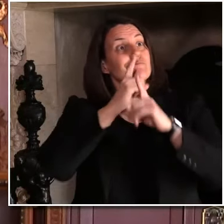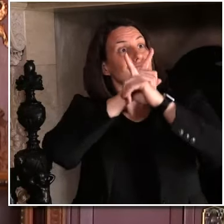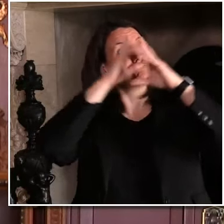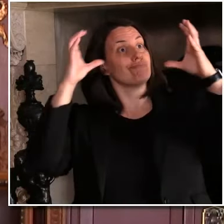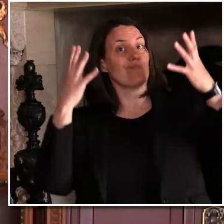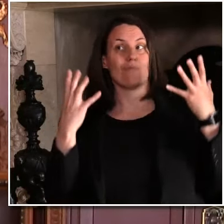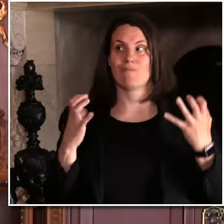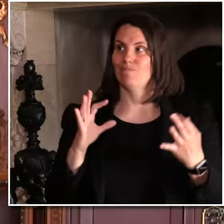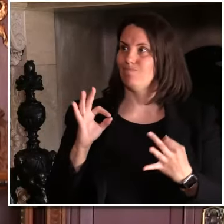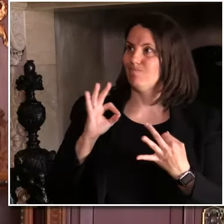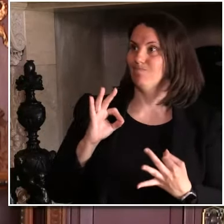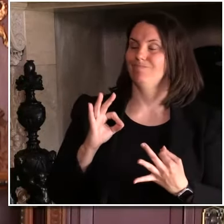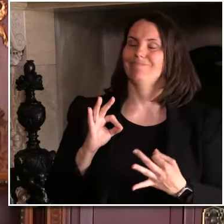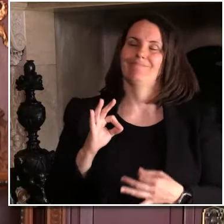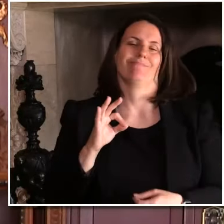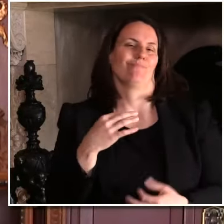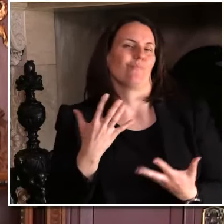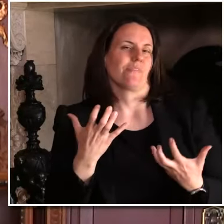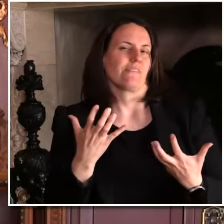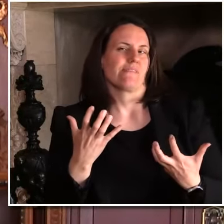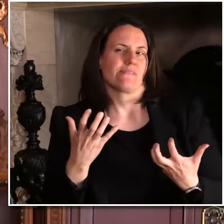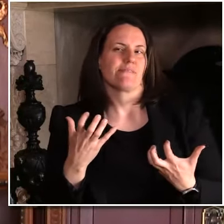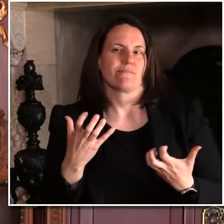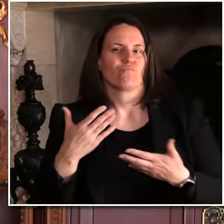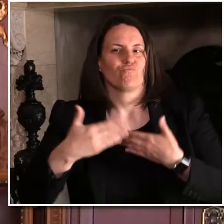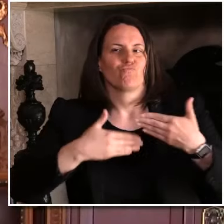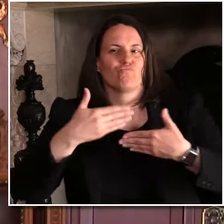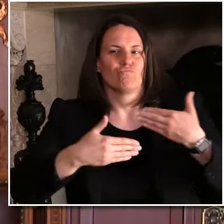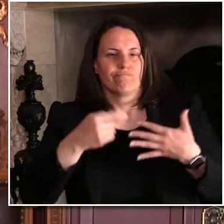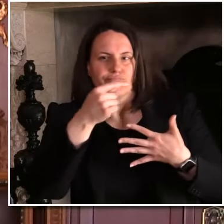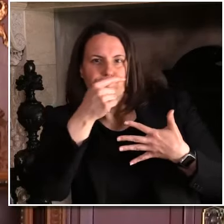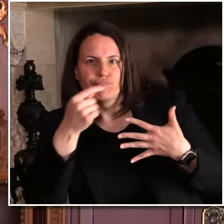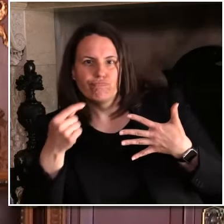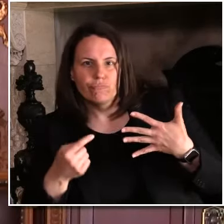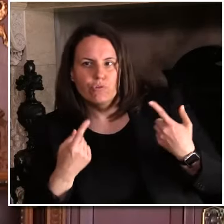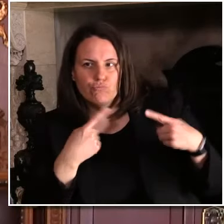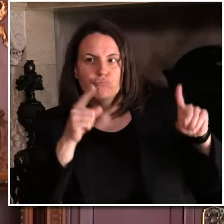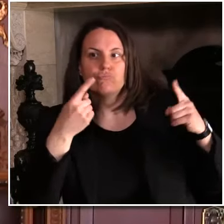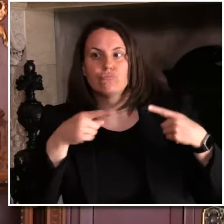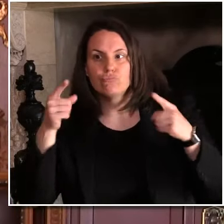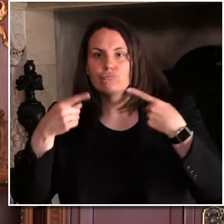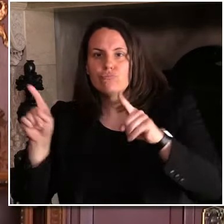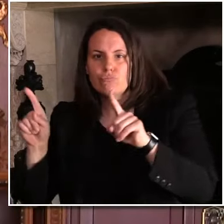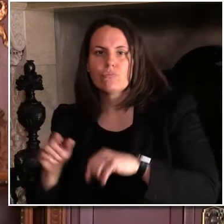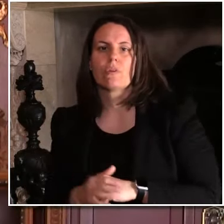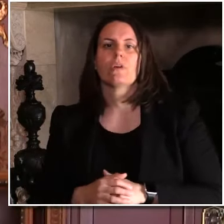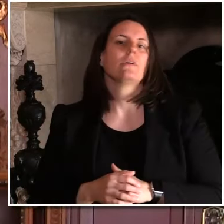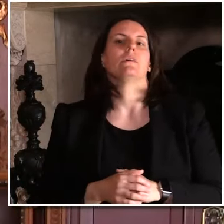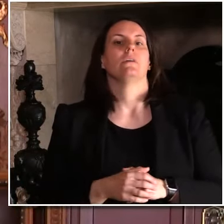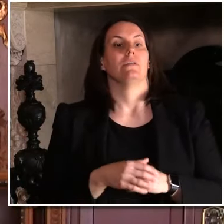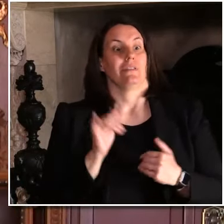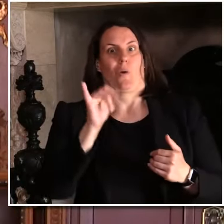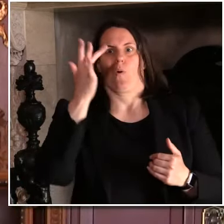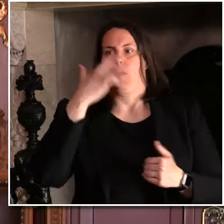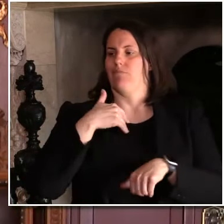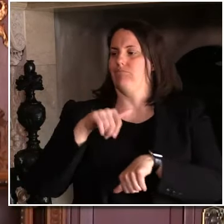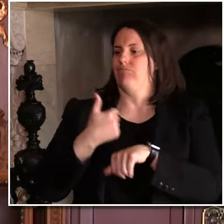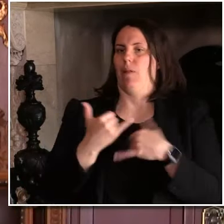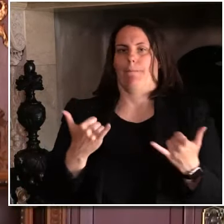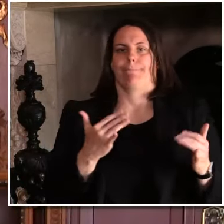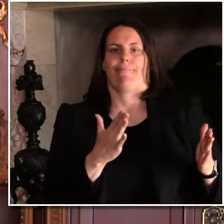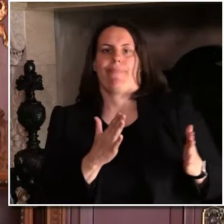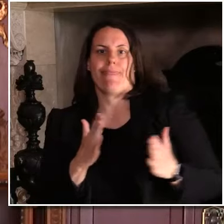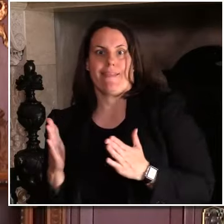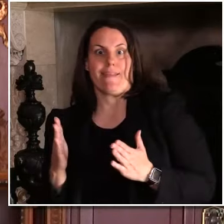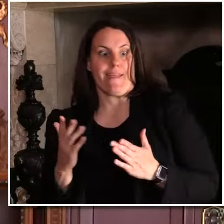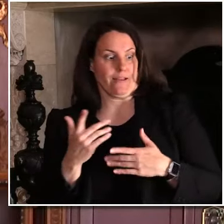we're doing, so that we're in a position to open up next fall. But as